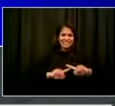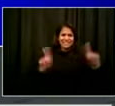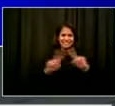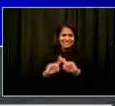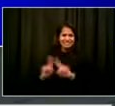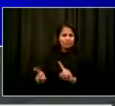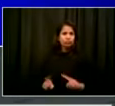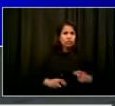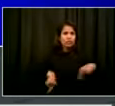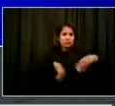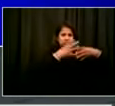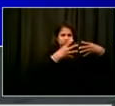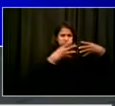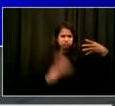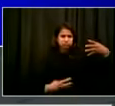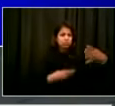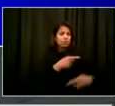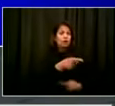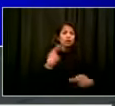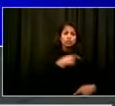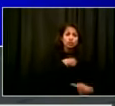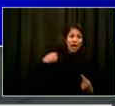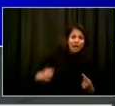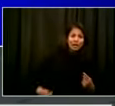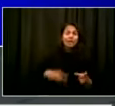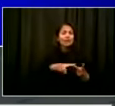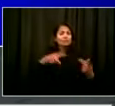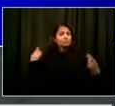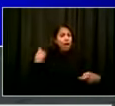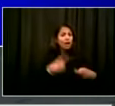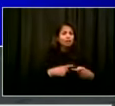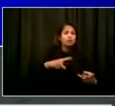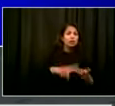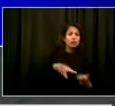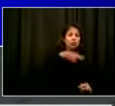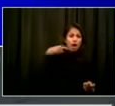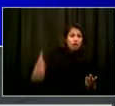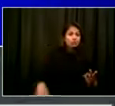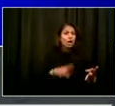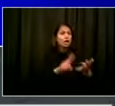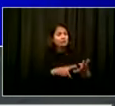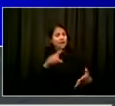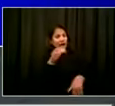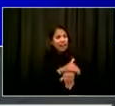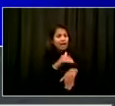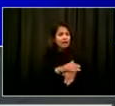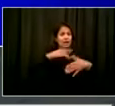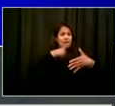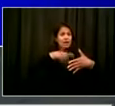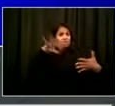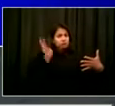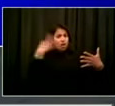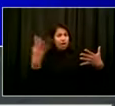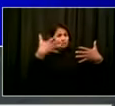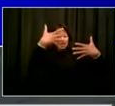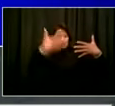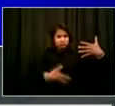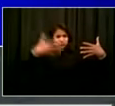to keep 6 feet apart from others, avoid crowds, and if you're feeling sick, pick a different day to